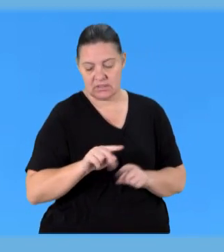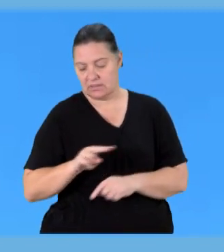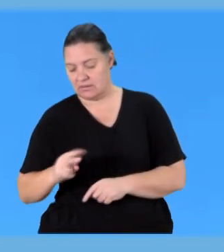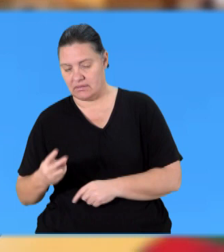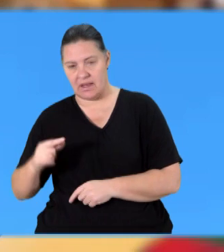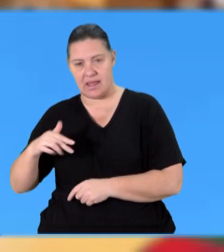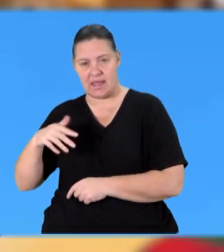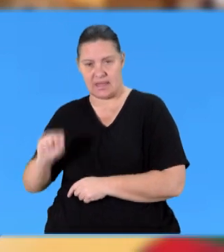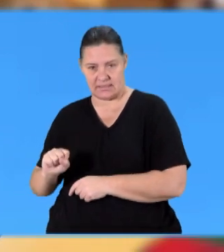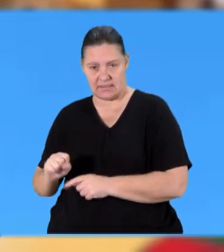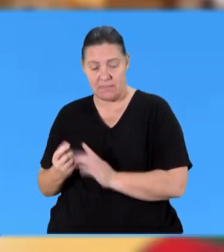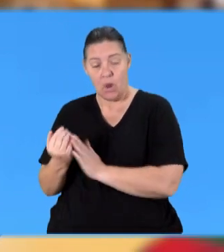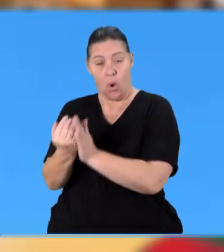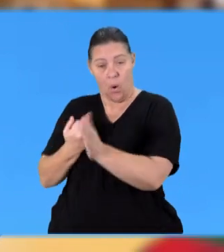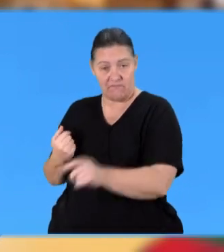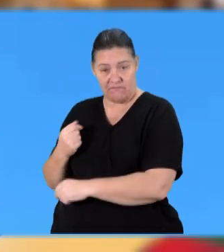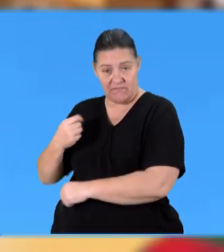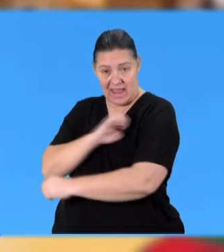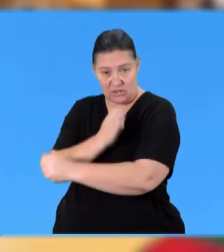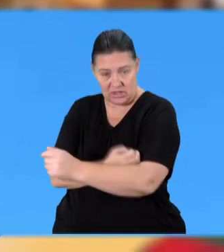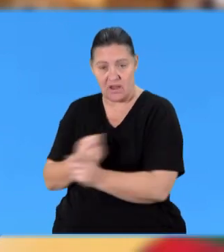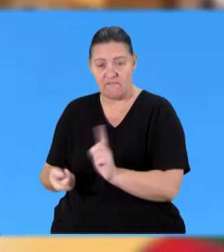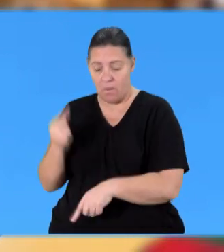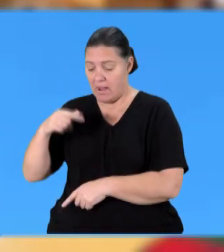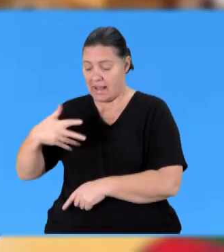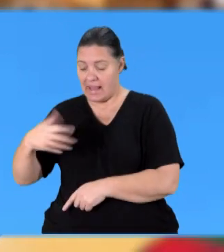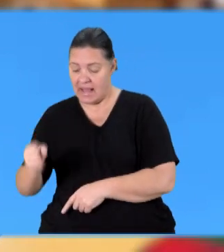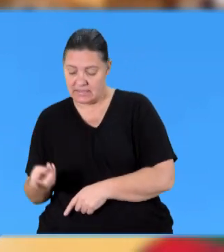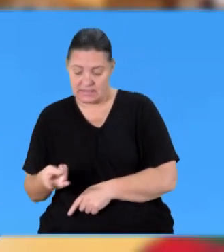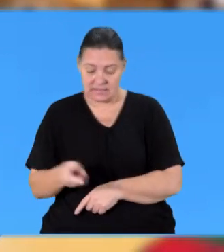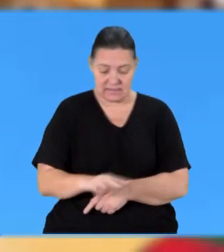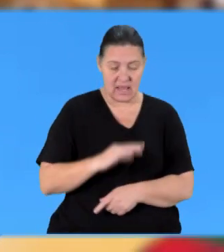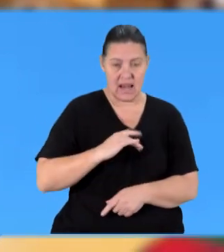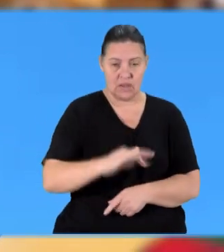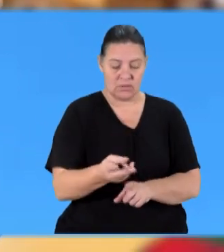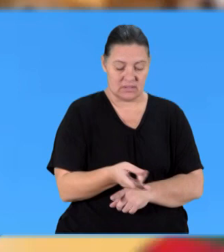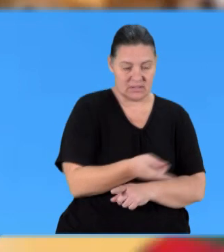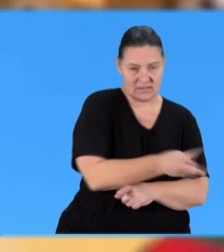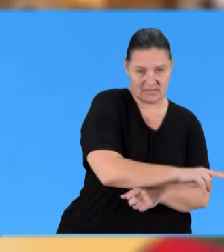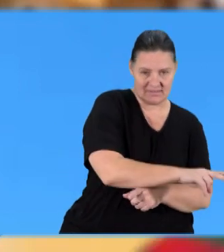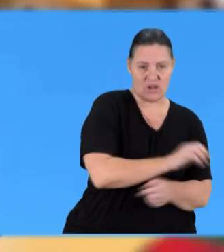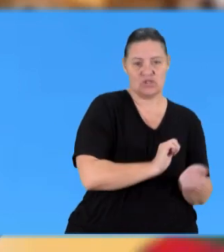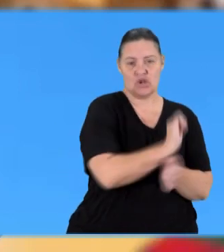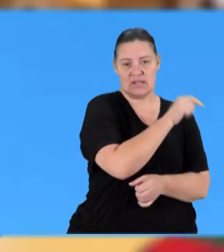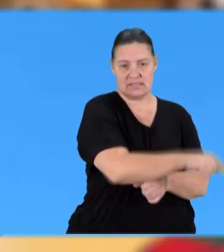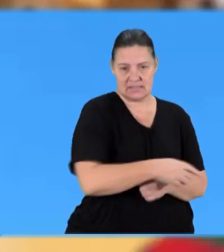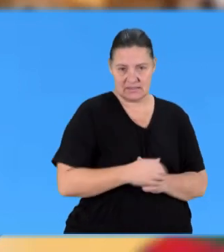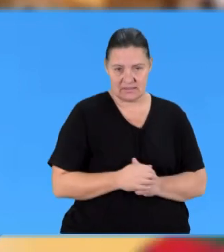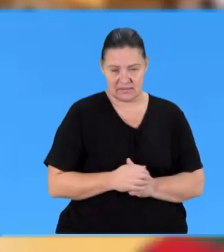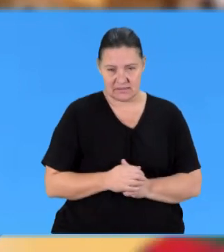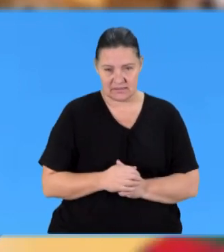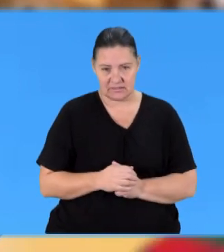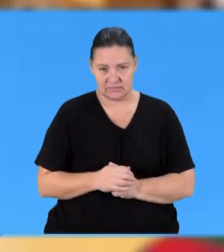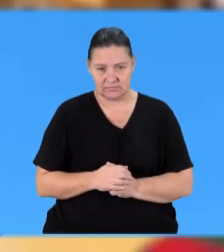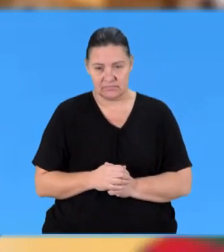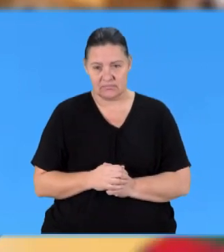are removing energy, we are going from gas to liquid, and then lastly to solid.